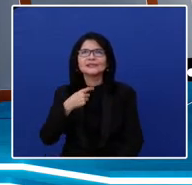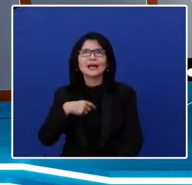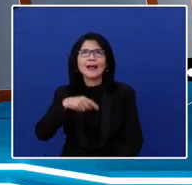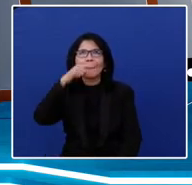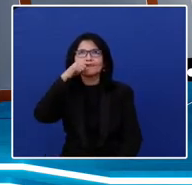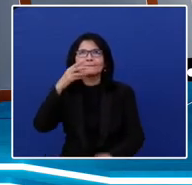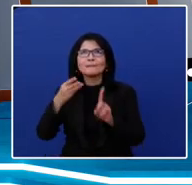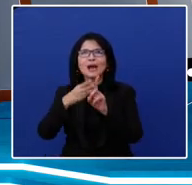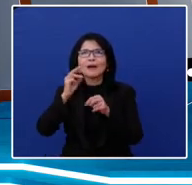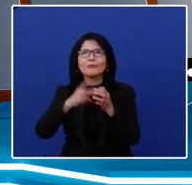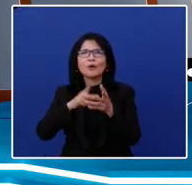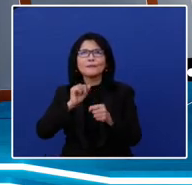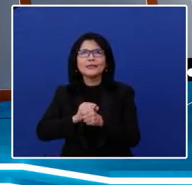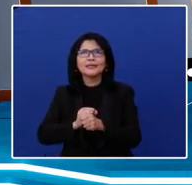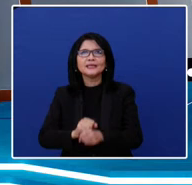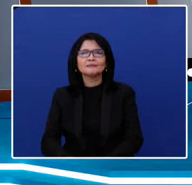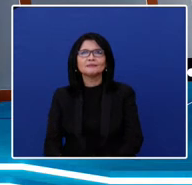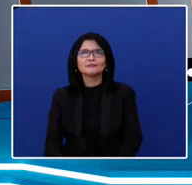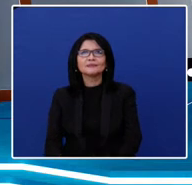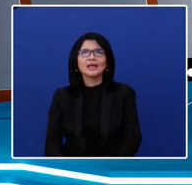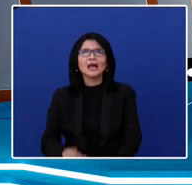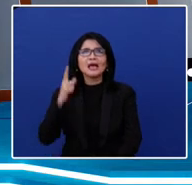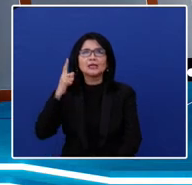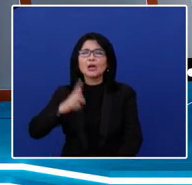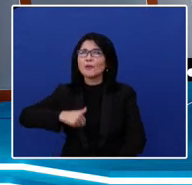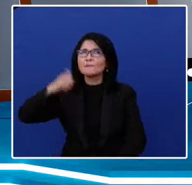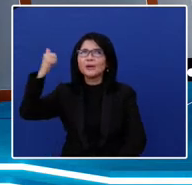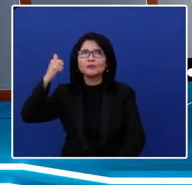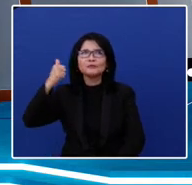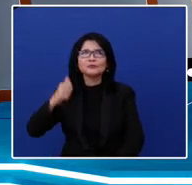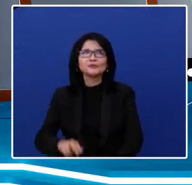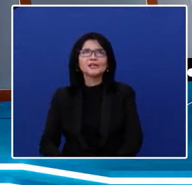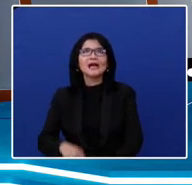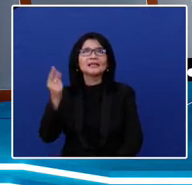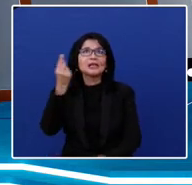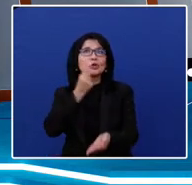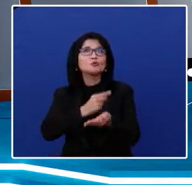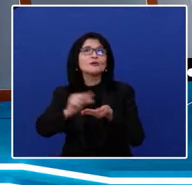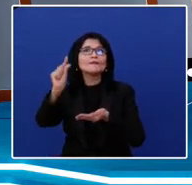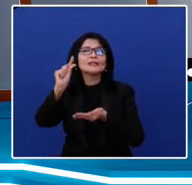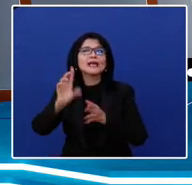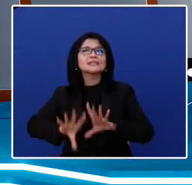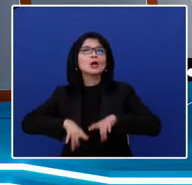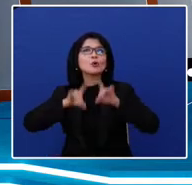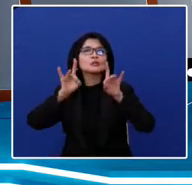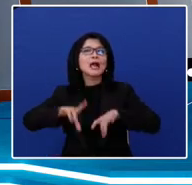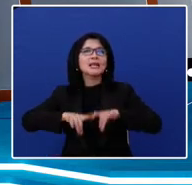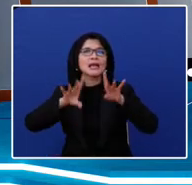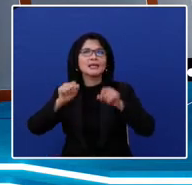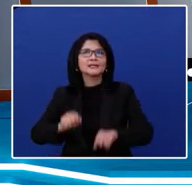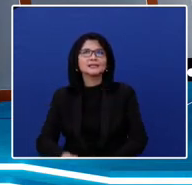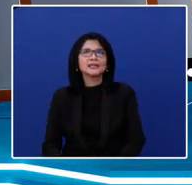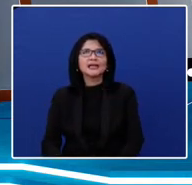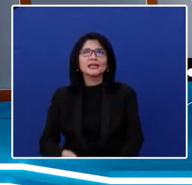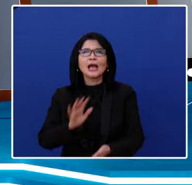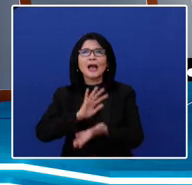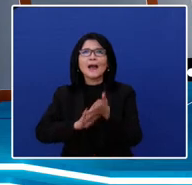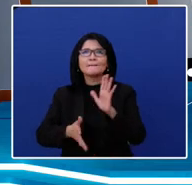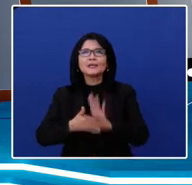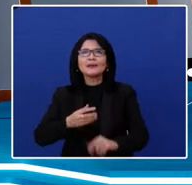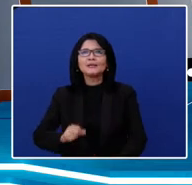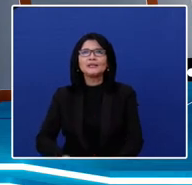Victoria University Of Melbourne Australia hewan director of financial Sector Policy development Centre